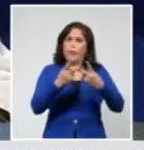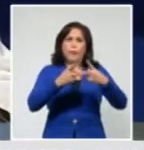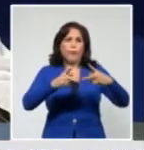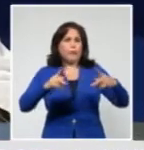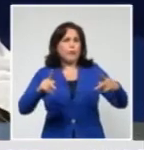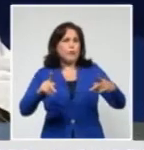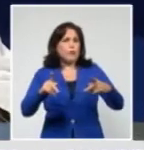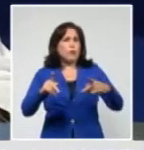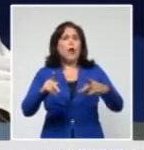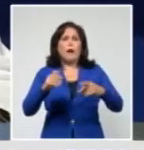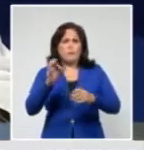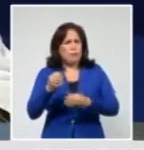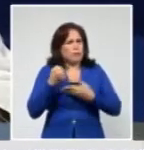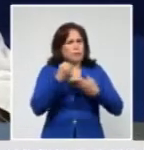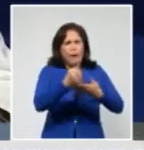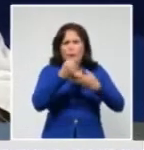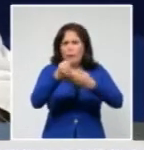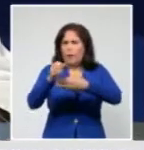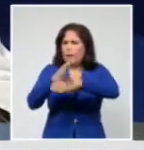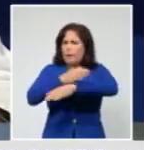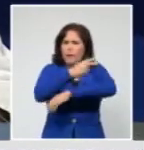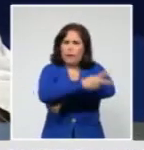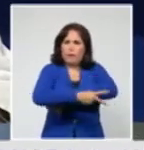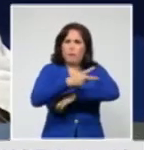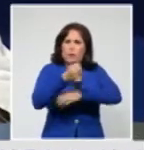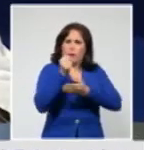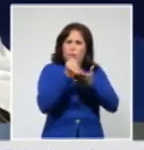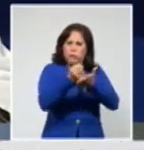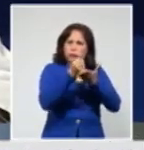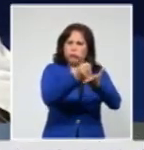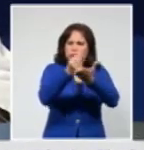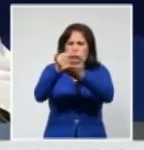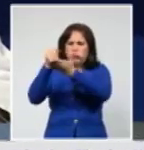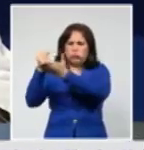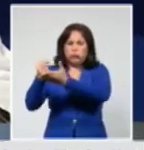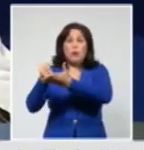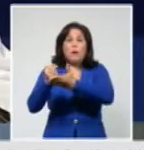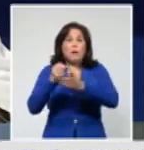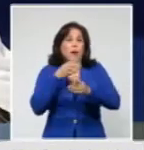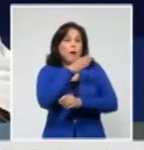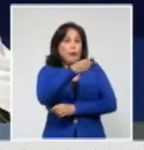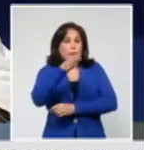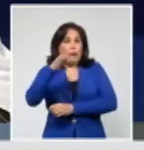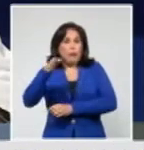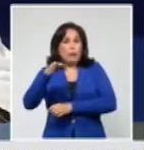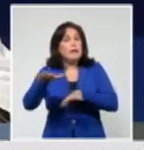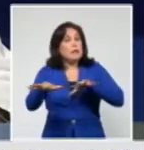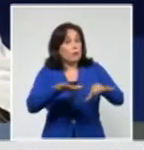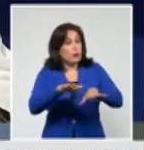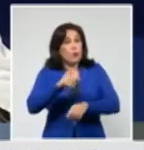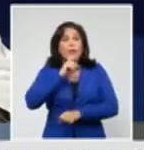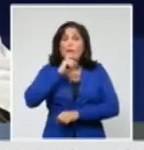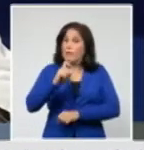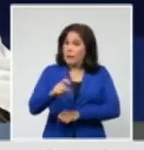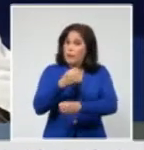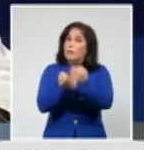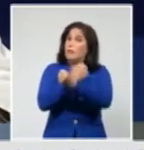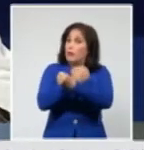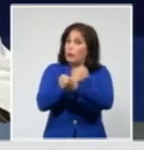15 years, our healthcare professionals have offered their solidarity in many countries, in